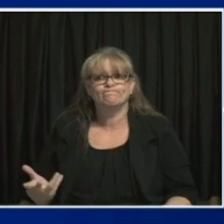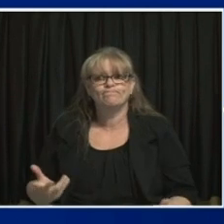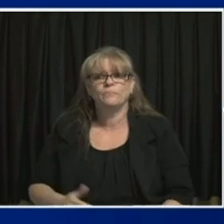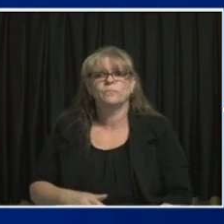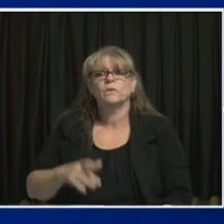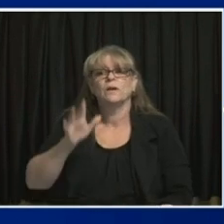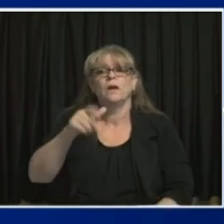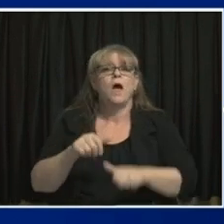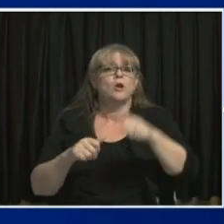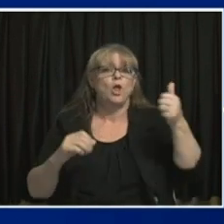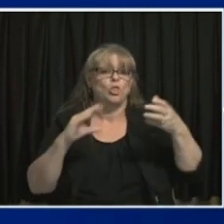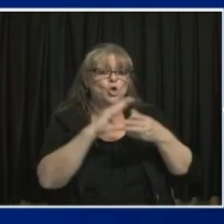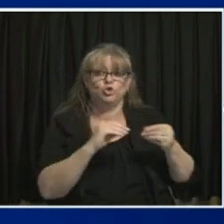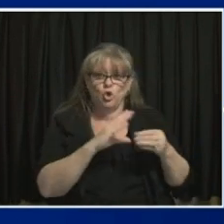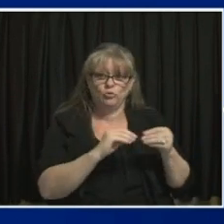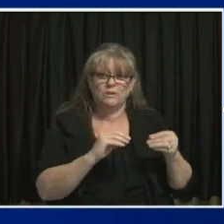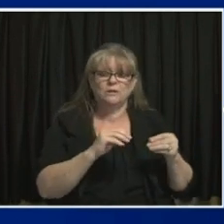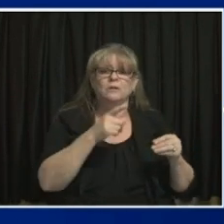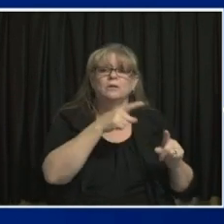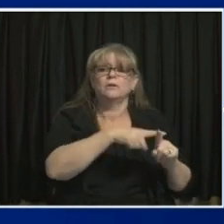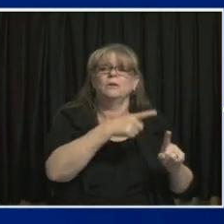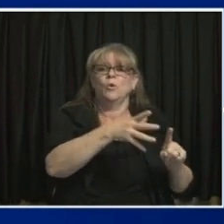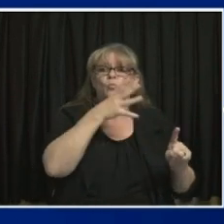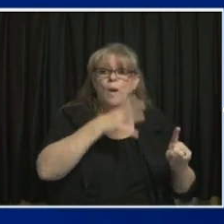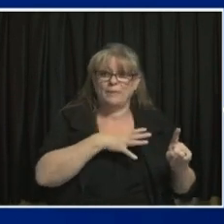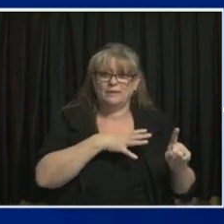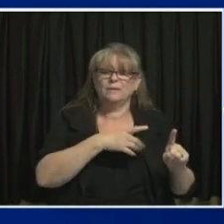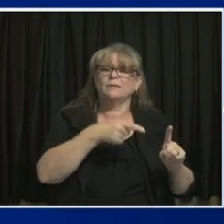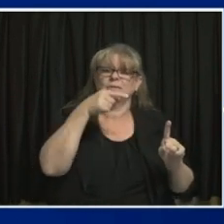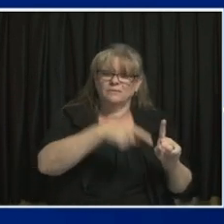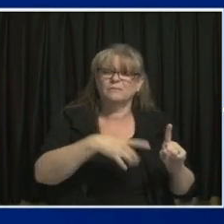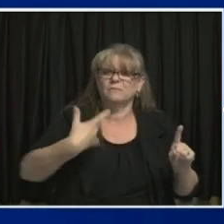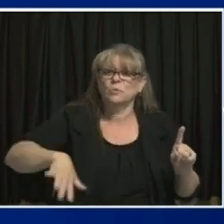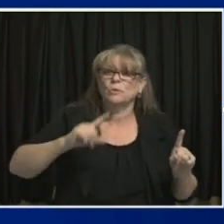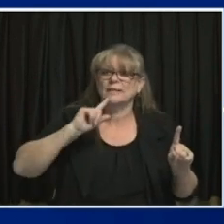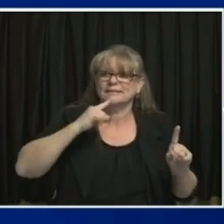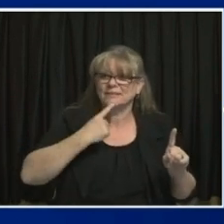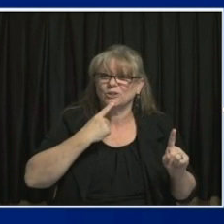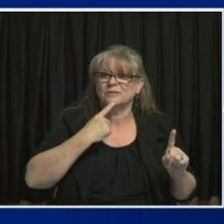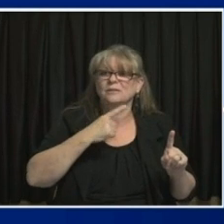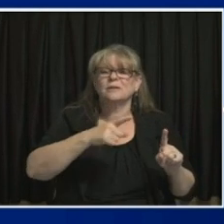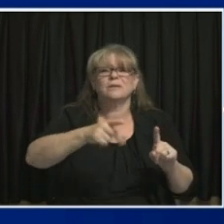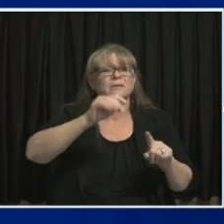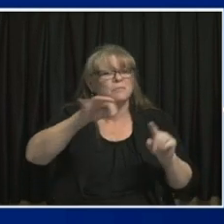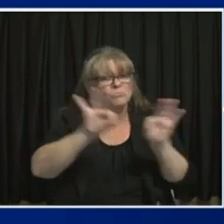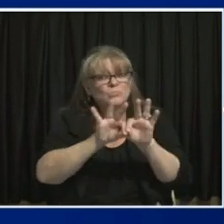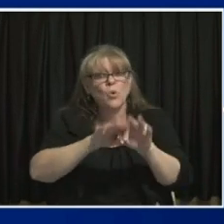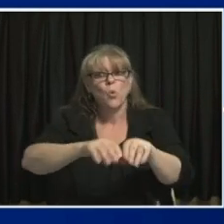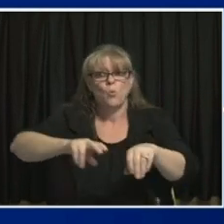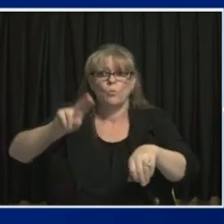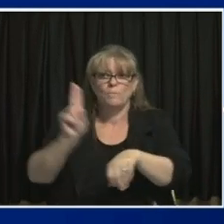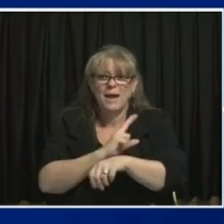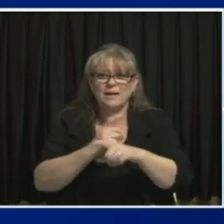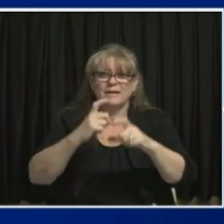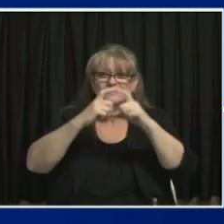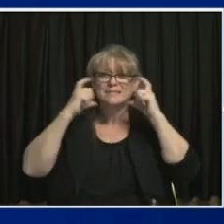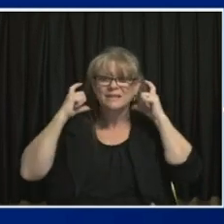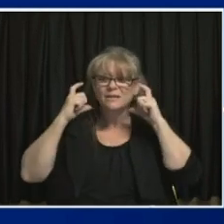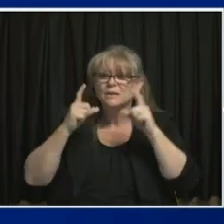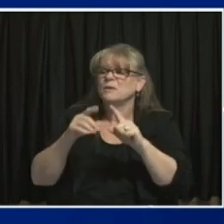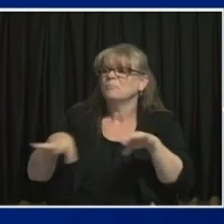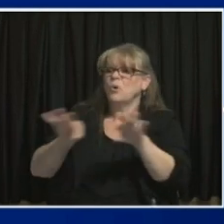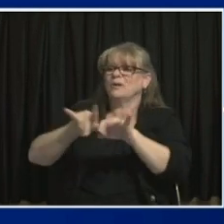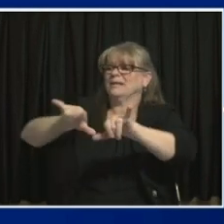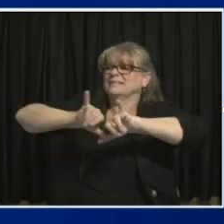more seriously. Quote, "People need to realize that they need to put masks on. They need to stay home when they can because it's not fair to anybody else they'll give it